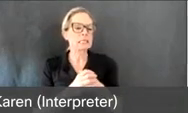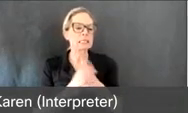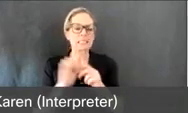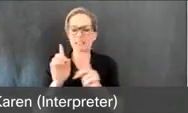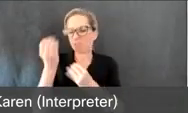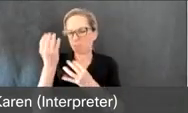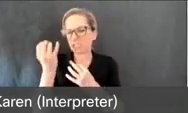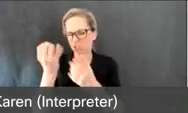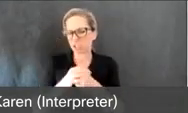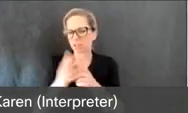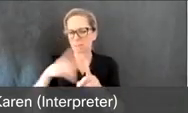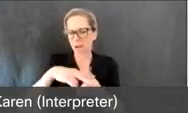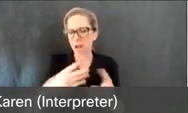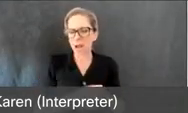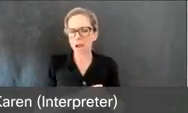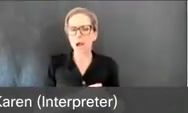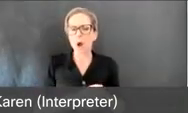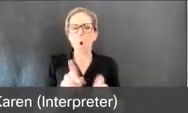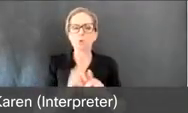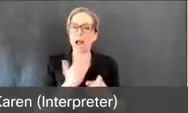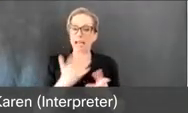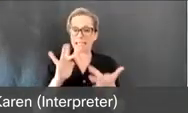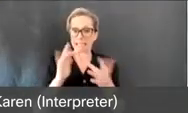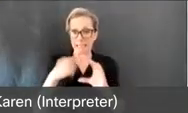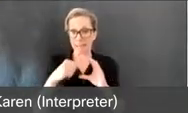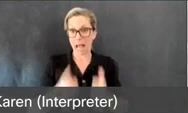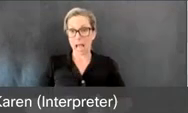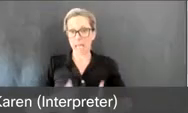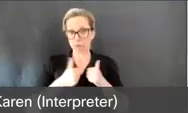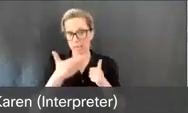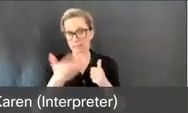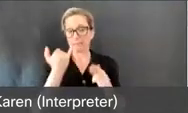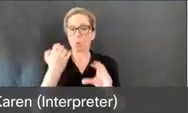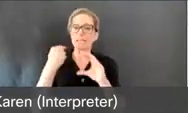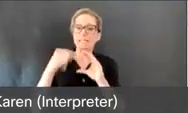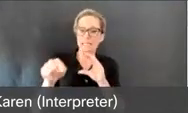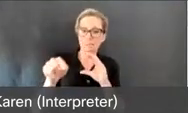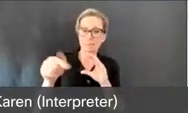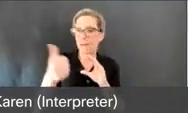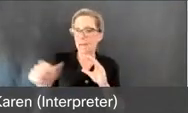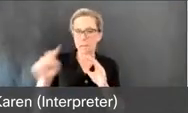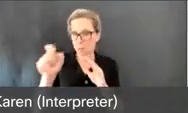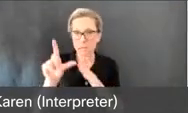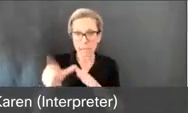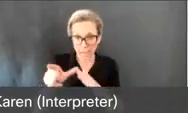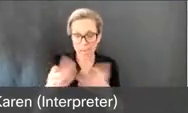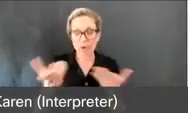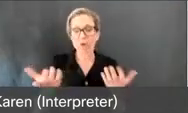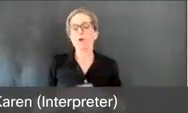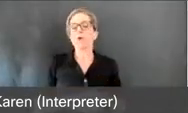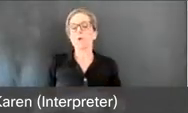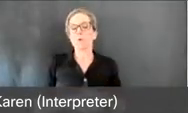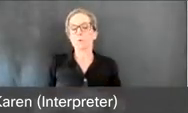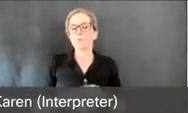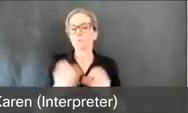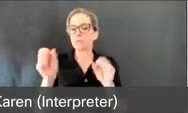also our email address. If you would like to email us with questions later, you